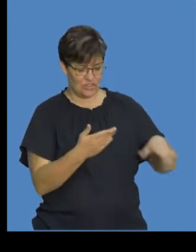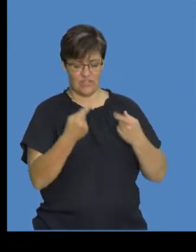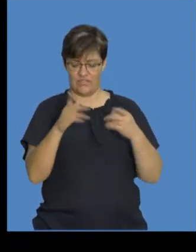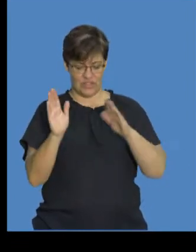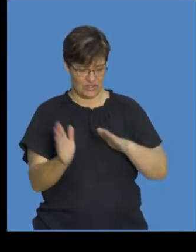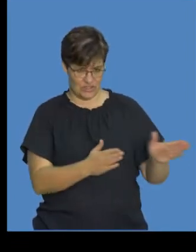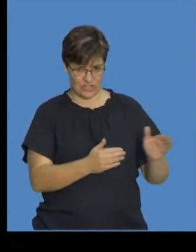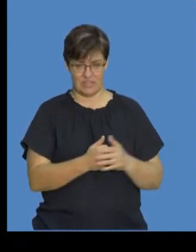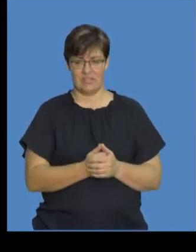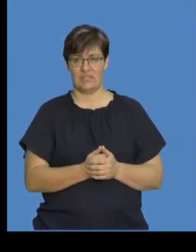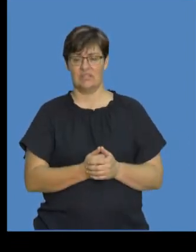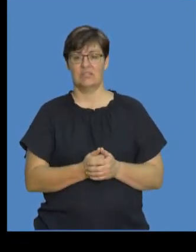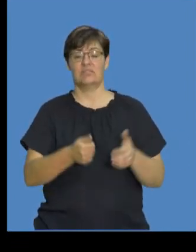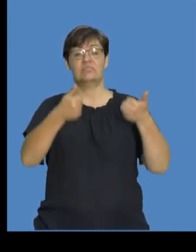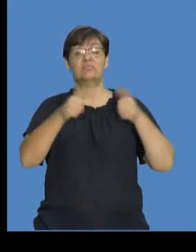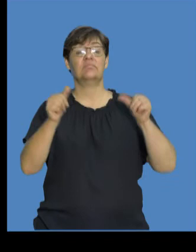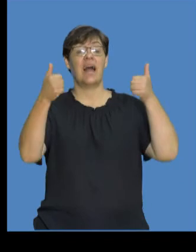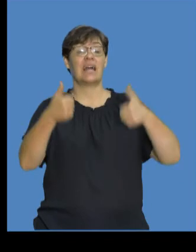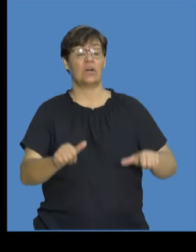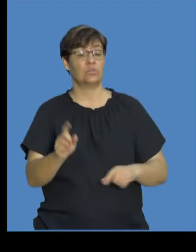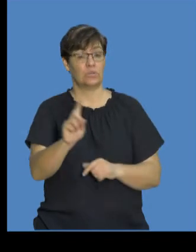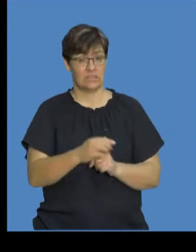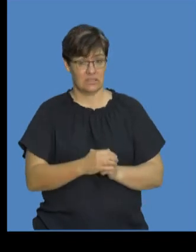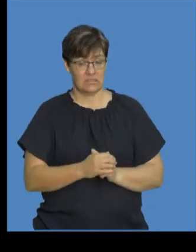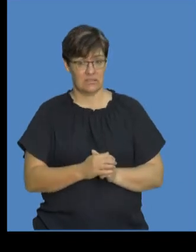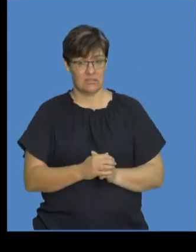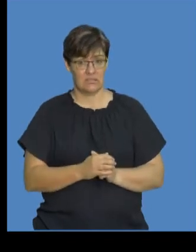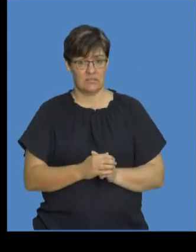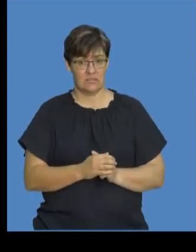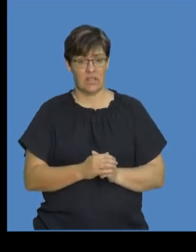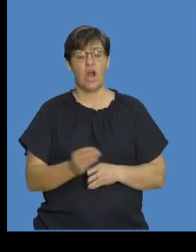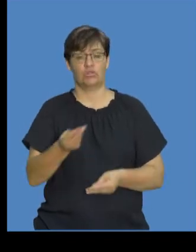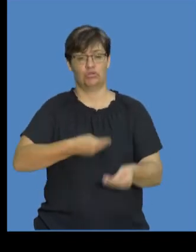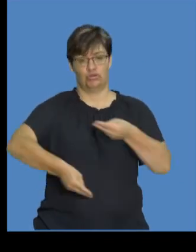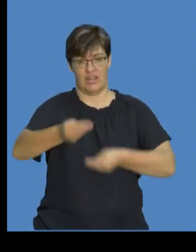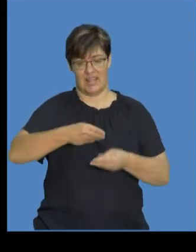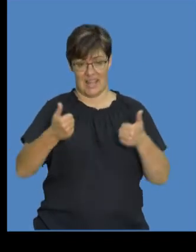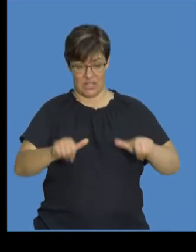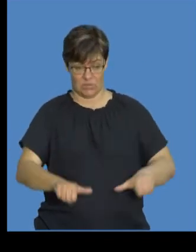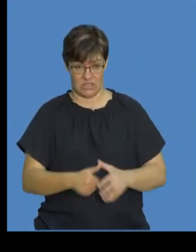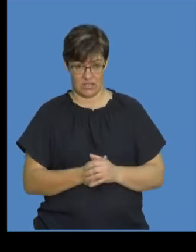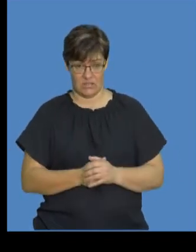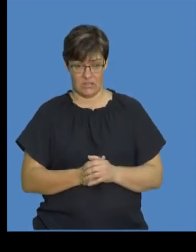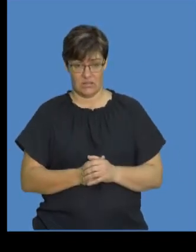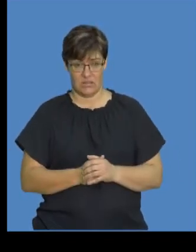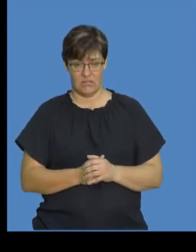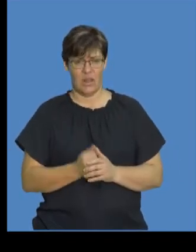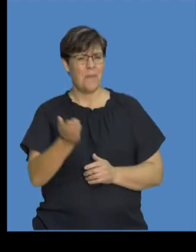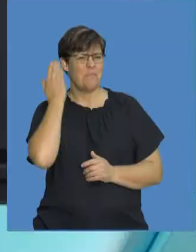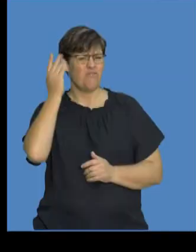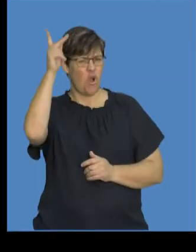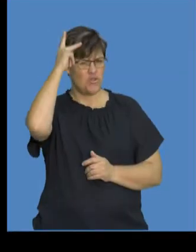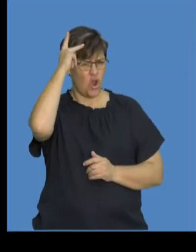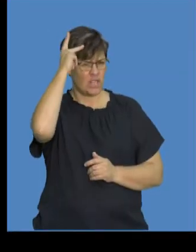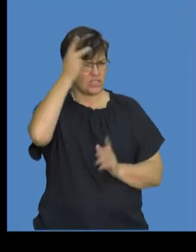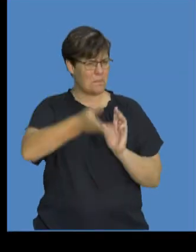So that is done, that is done. The next account that we deal with is your trading account. Here again,